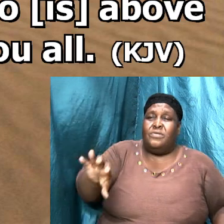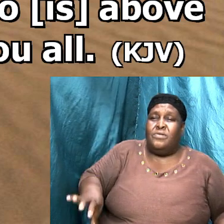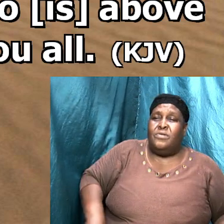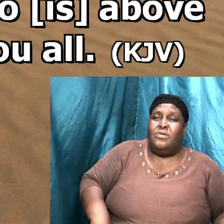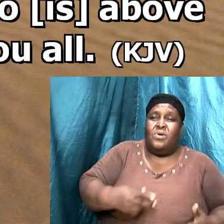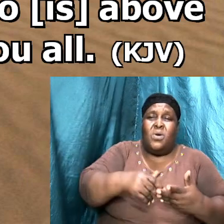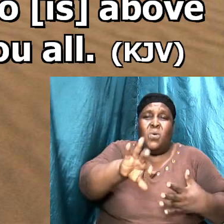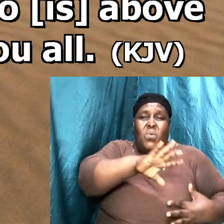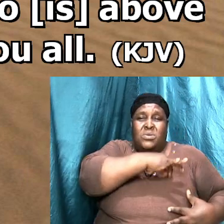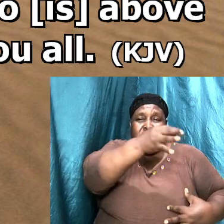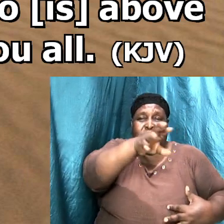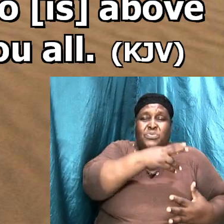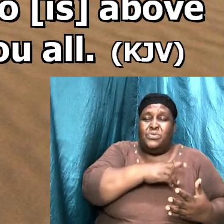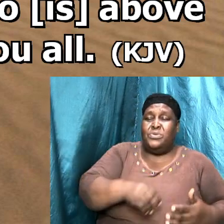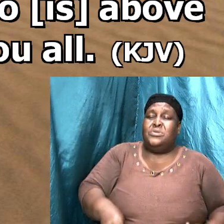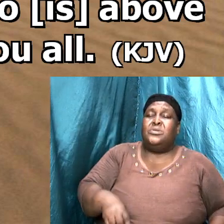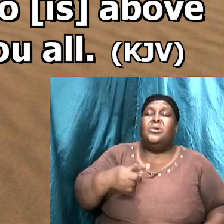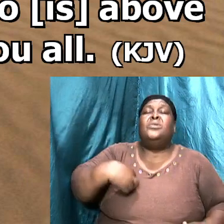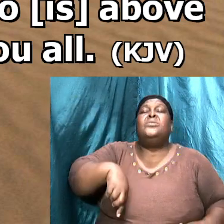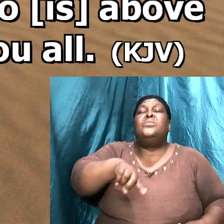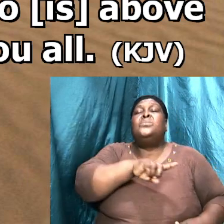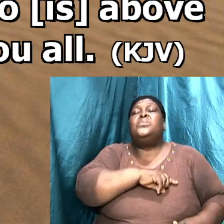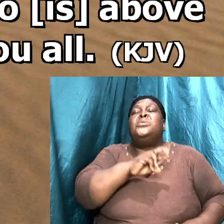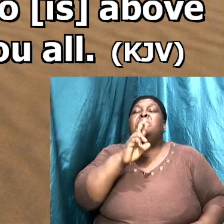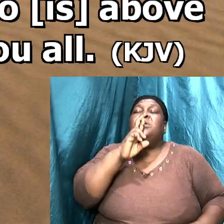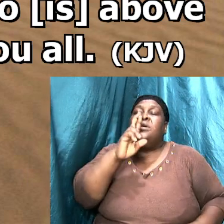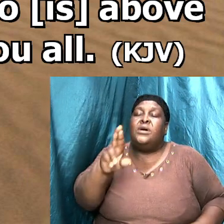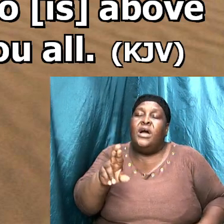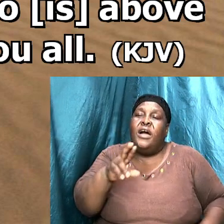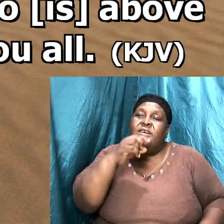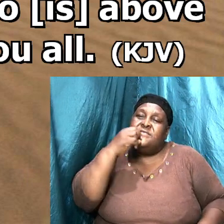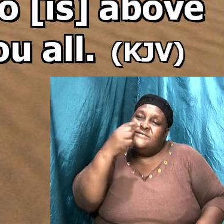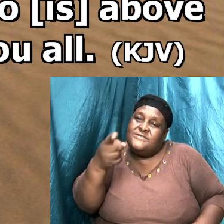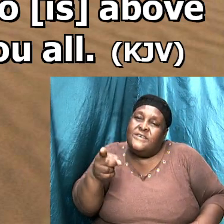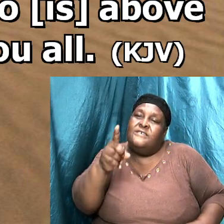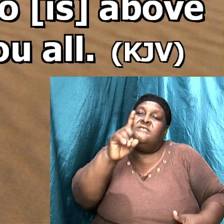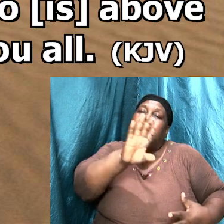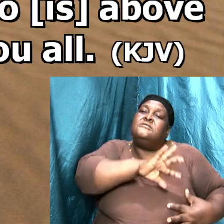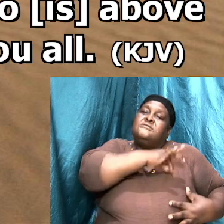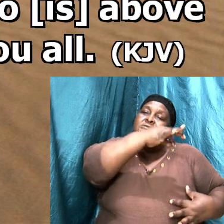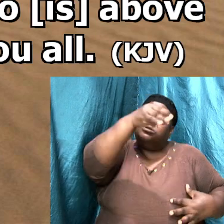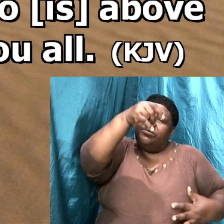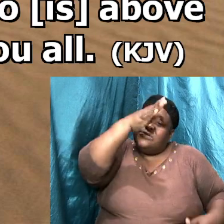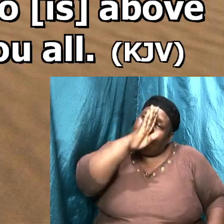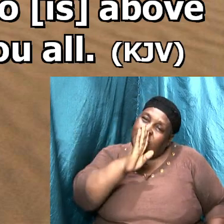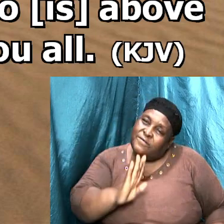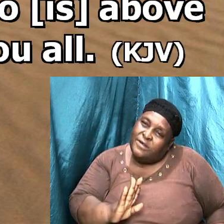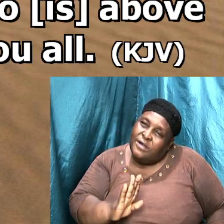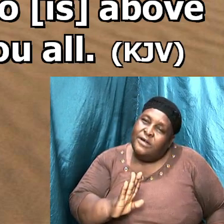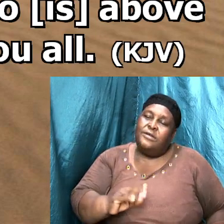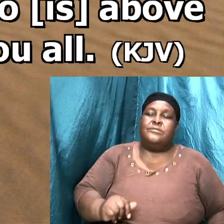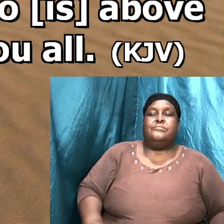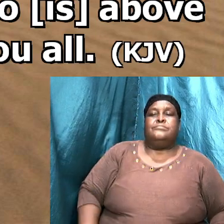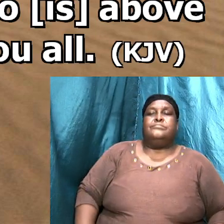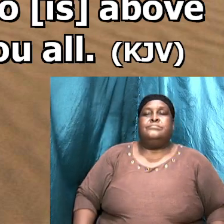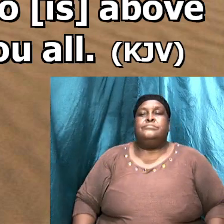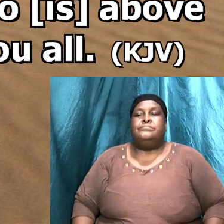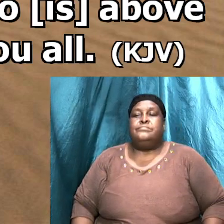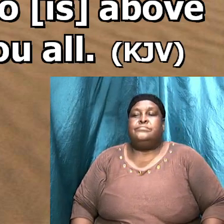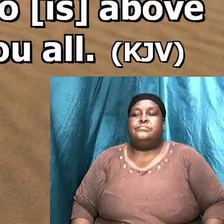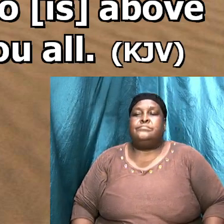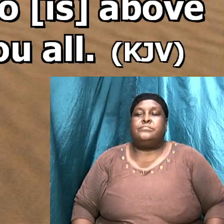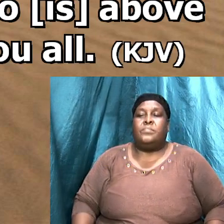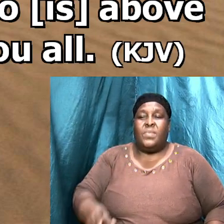Holy Spirit, the Holy Ghost, we are referring to the Spirit of God. I would also like us to know that in order for